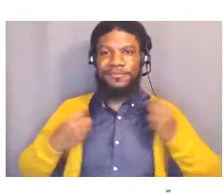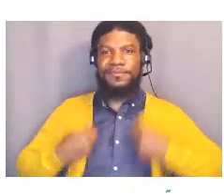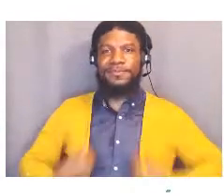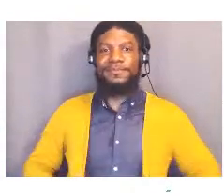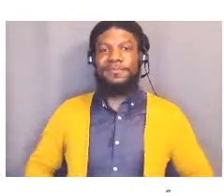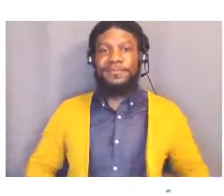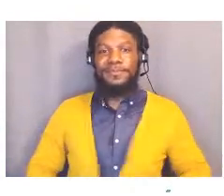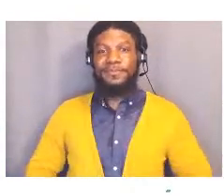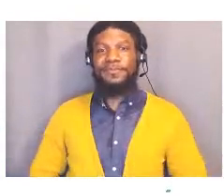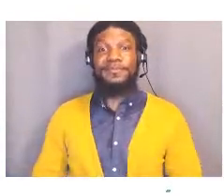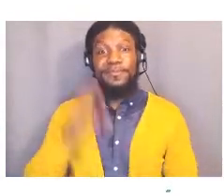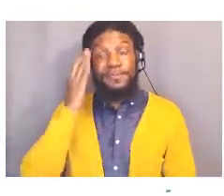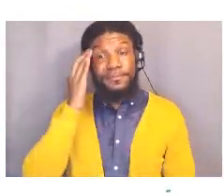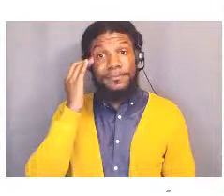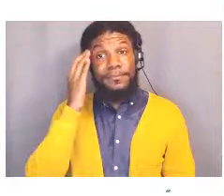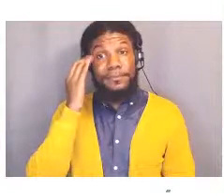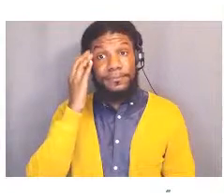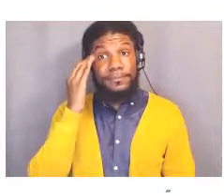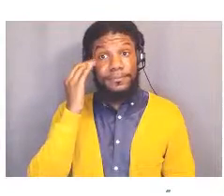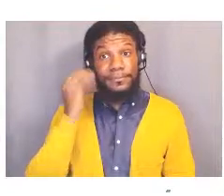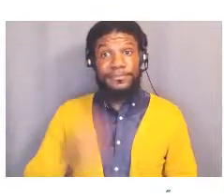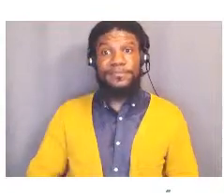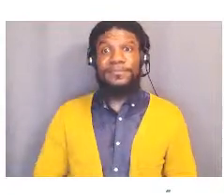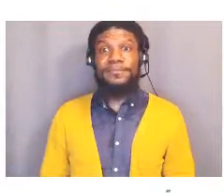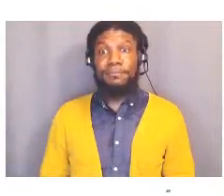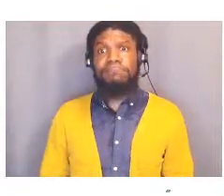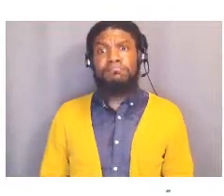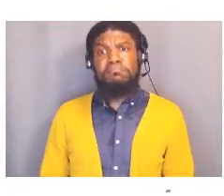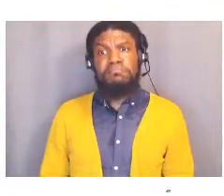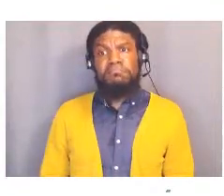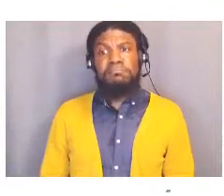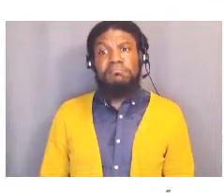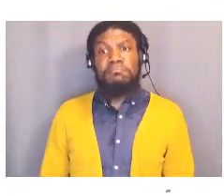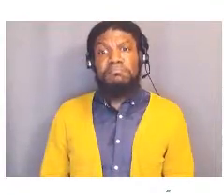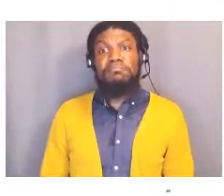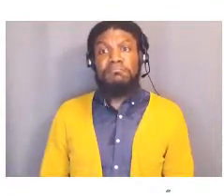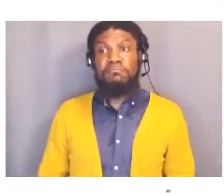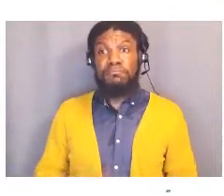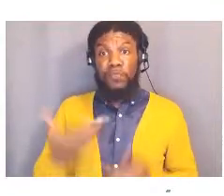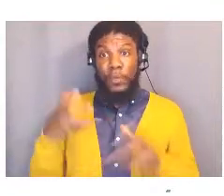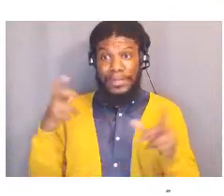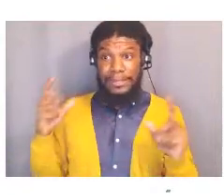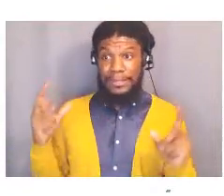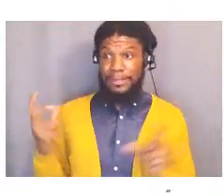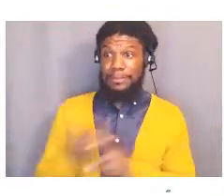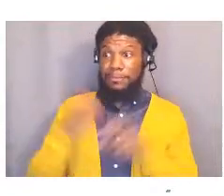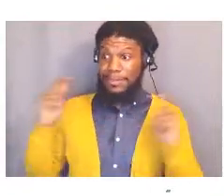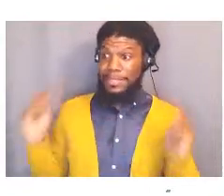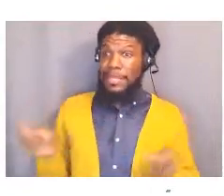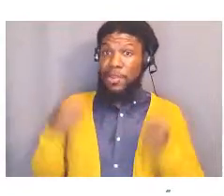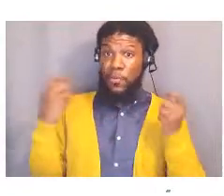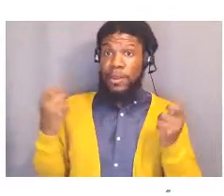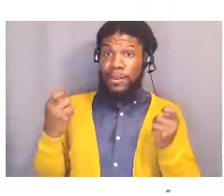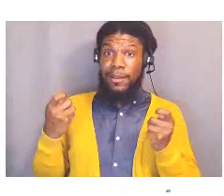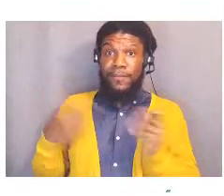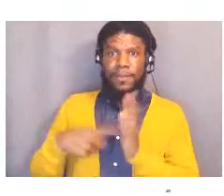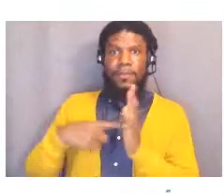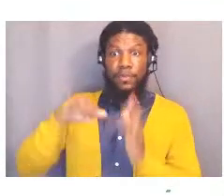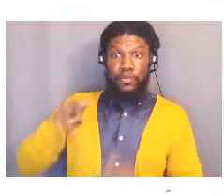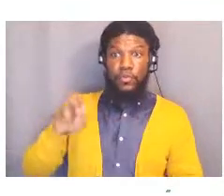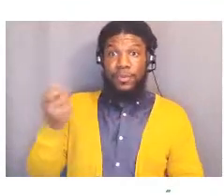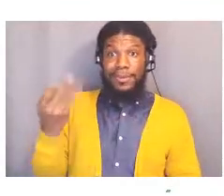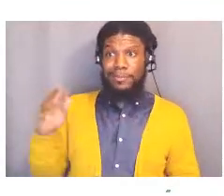You know, if you're gonna celebrate something like Juneteenth, well, you got to have a gathering. You gather